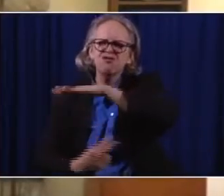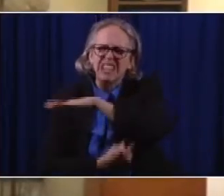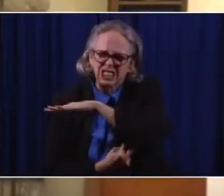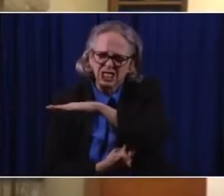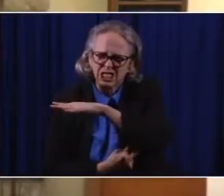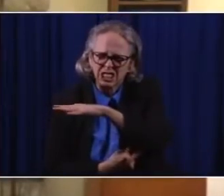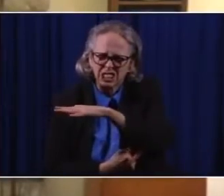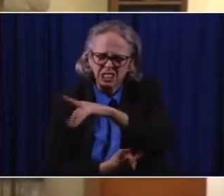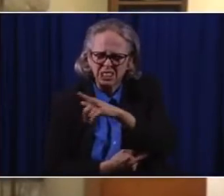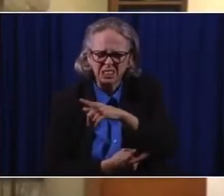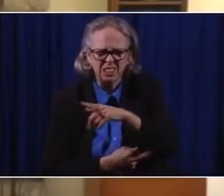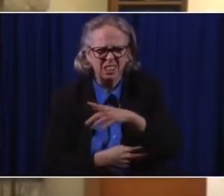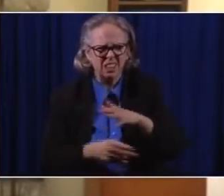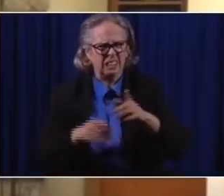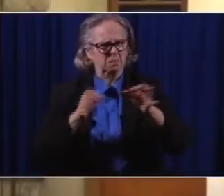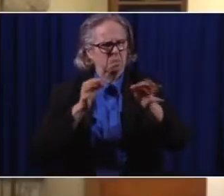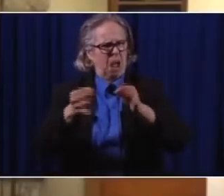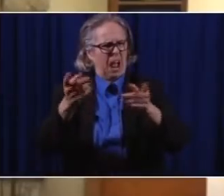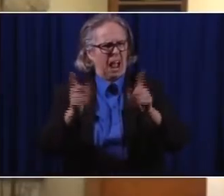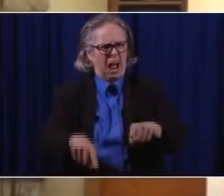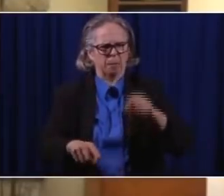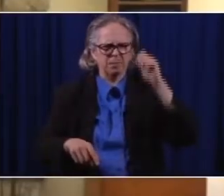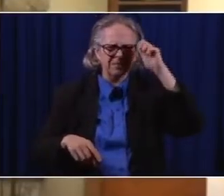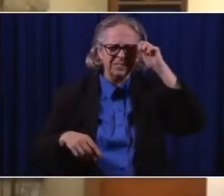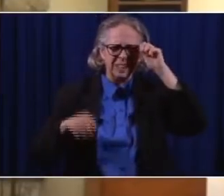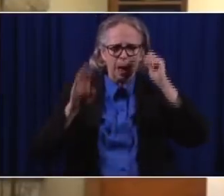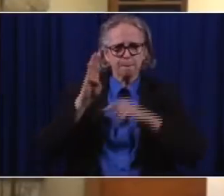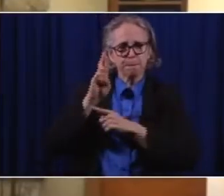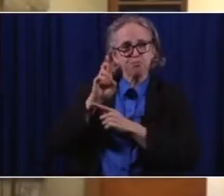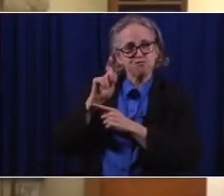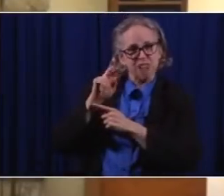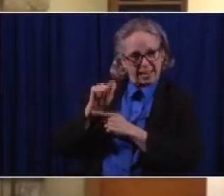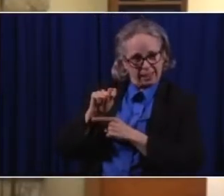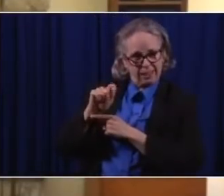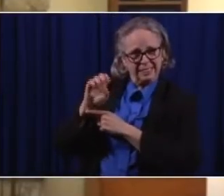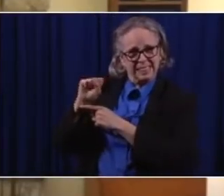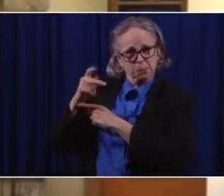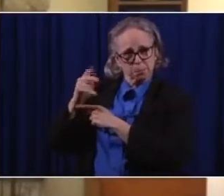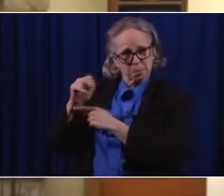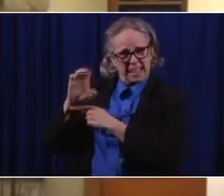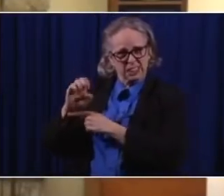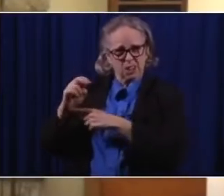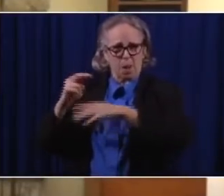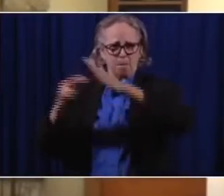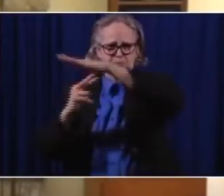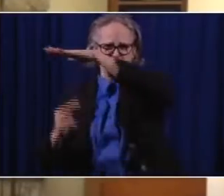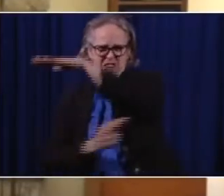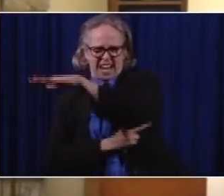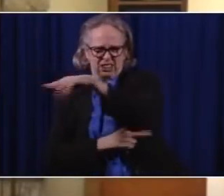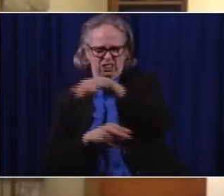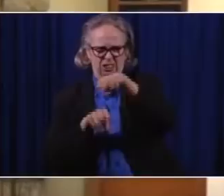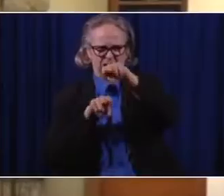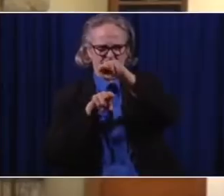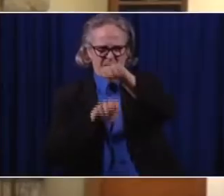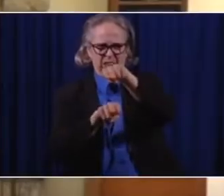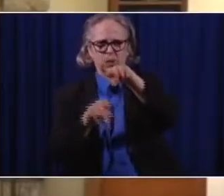Crash on the Brent Spence Bridge, of course, is the main transportation corridor between Cincinnati and northern